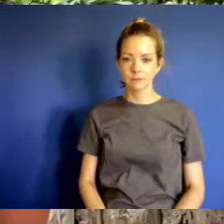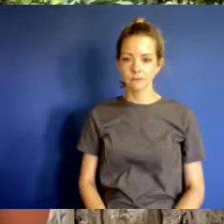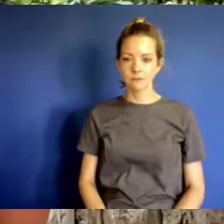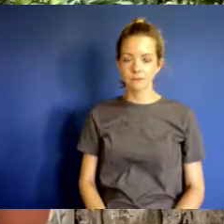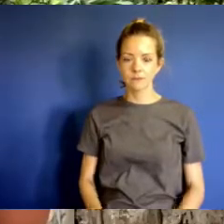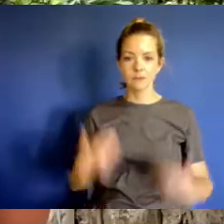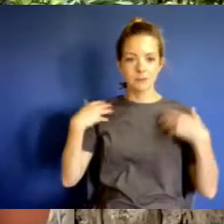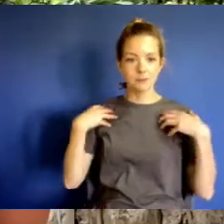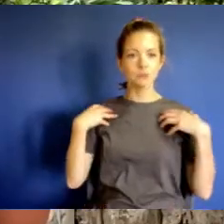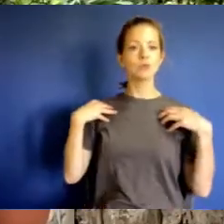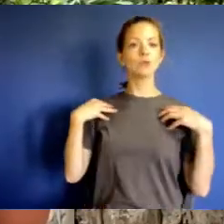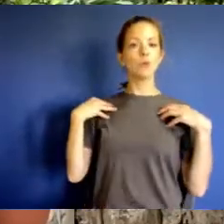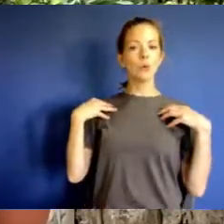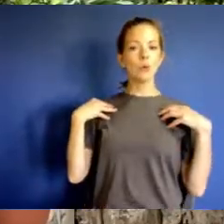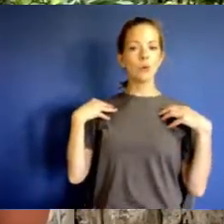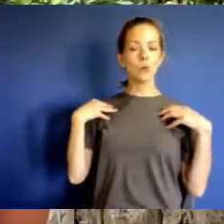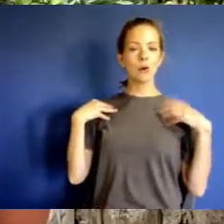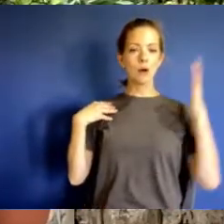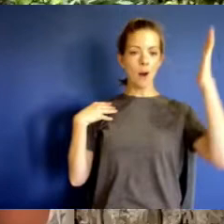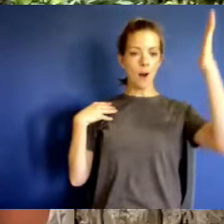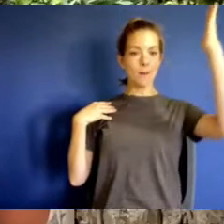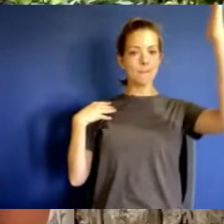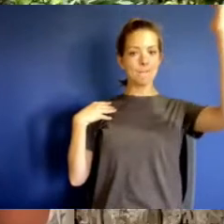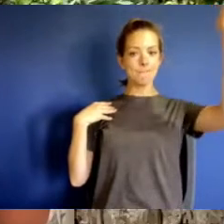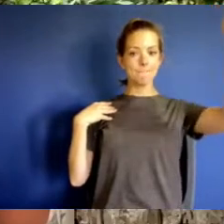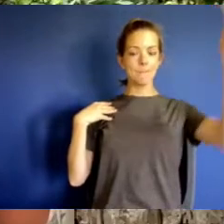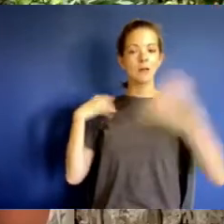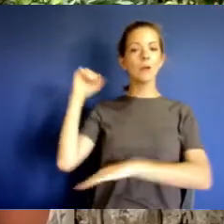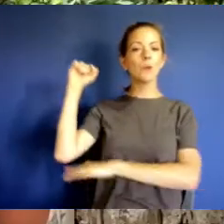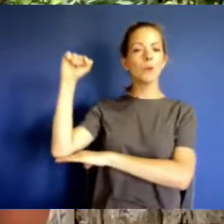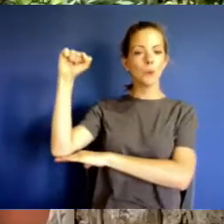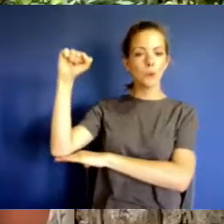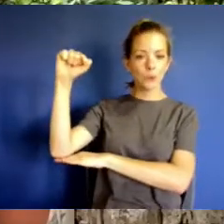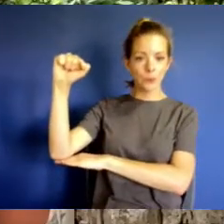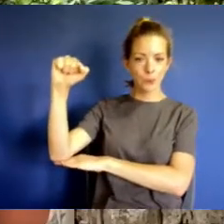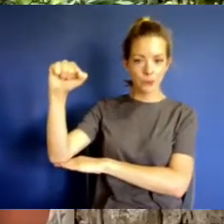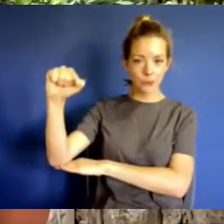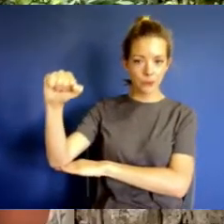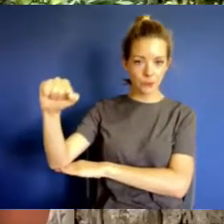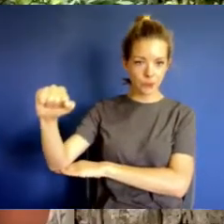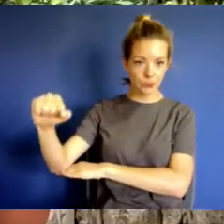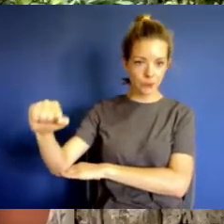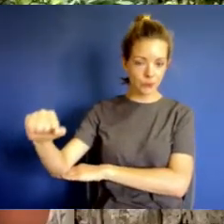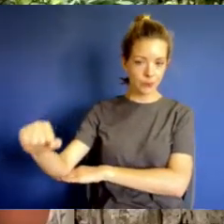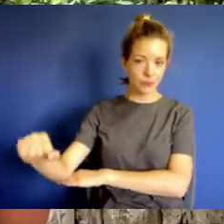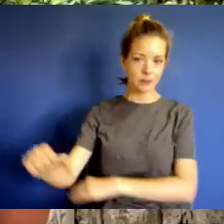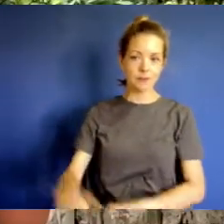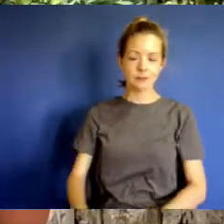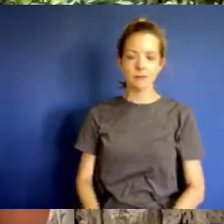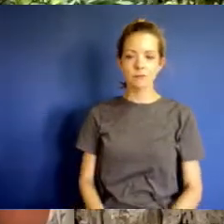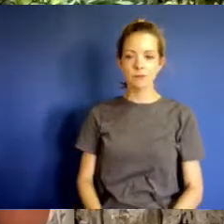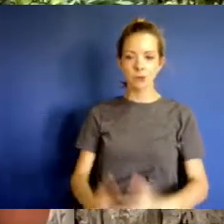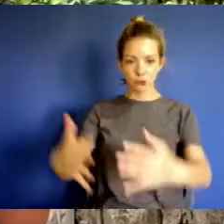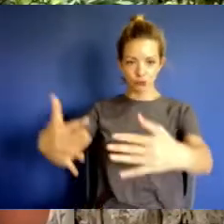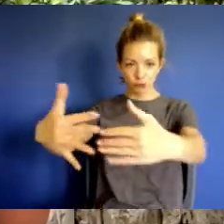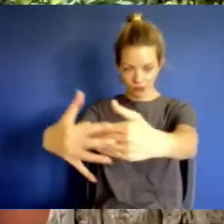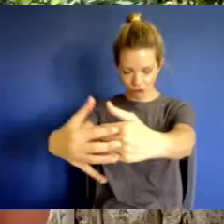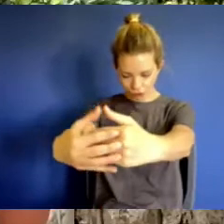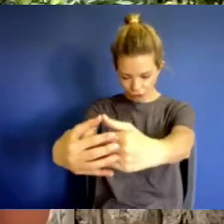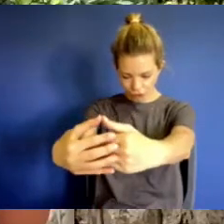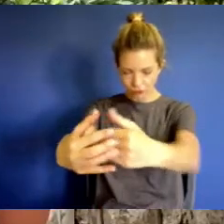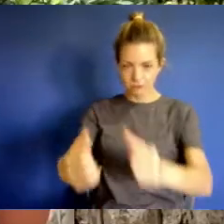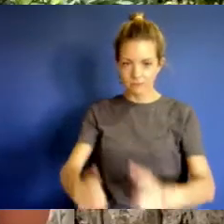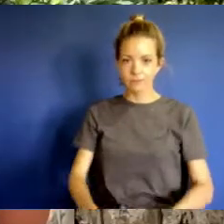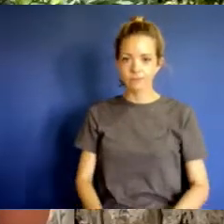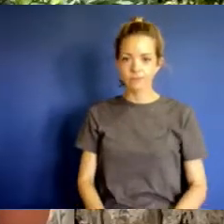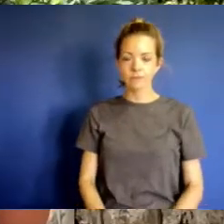thigh. Sit up nice and tall, lift up and reach forwards.